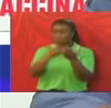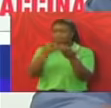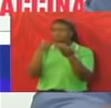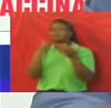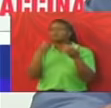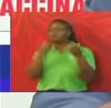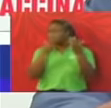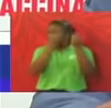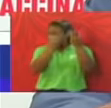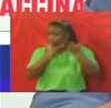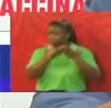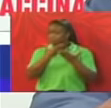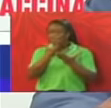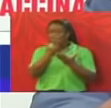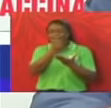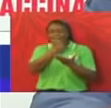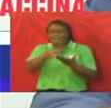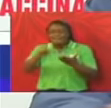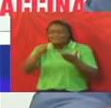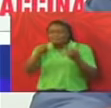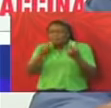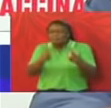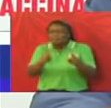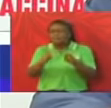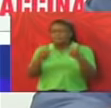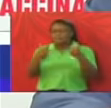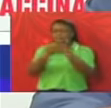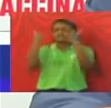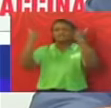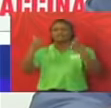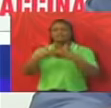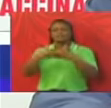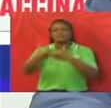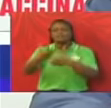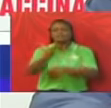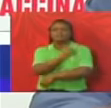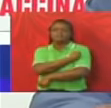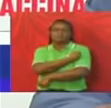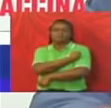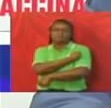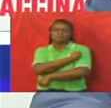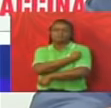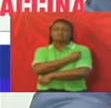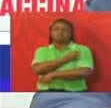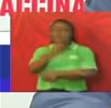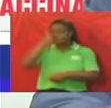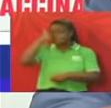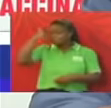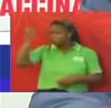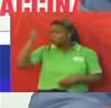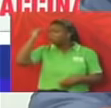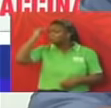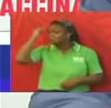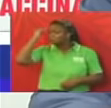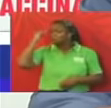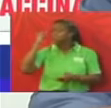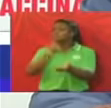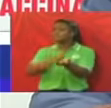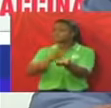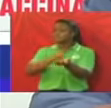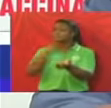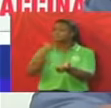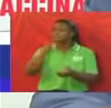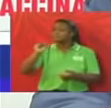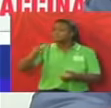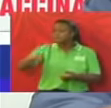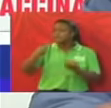events, and it is then backstopped or supported by a verification process, a clinician verifying what has been said, whether a